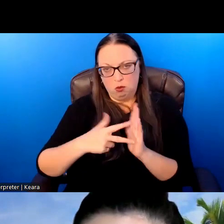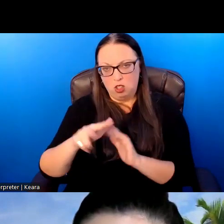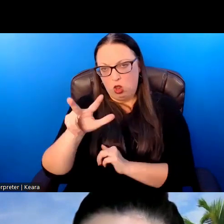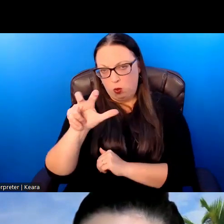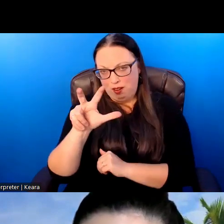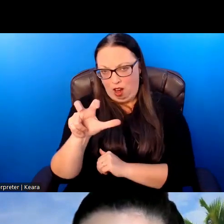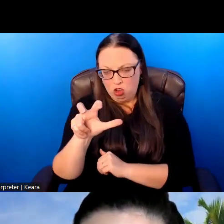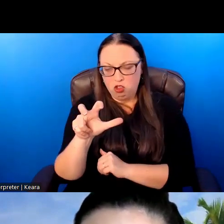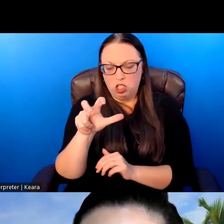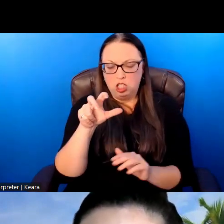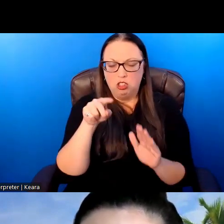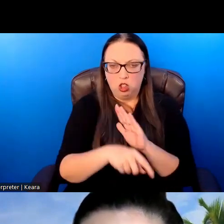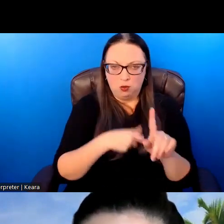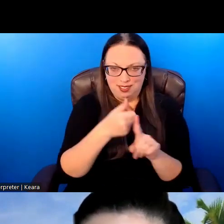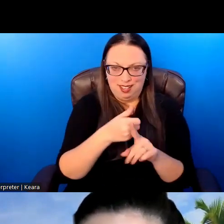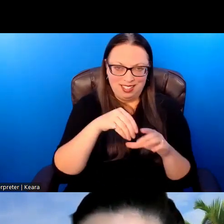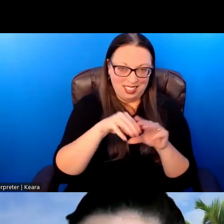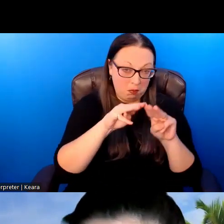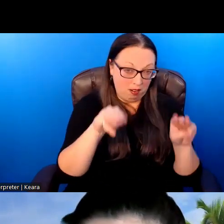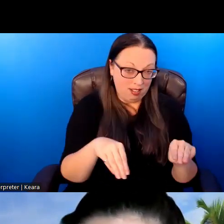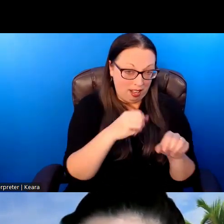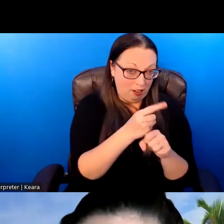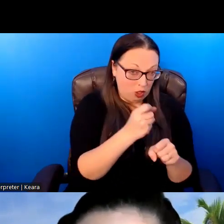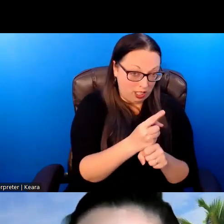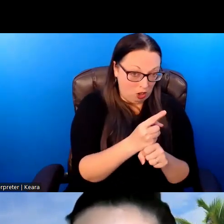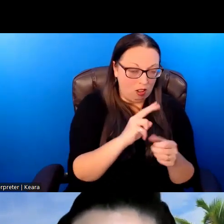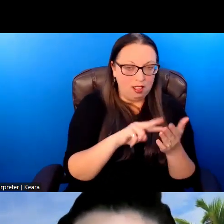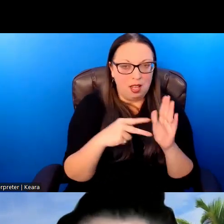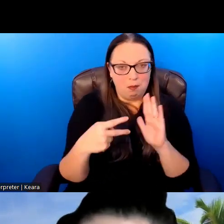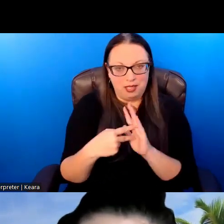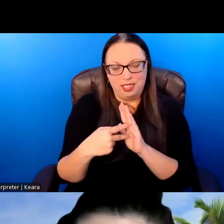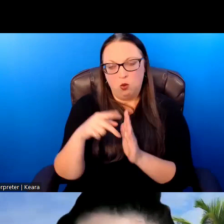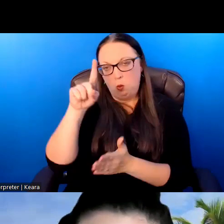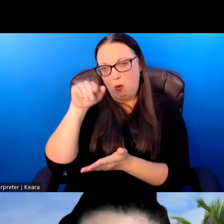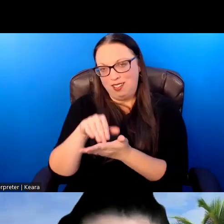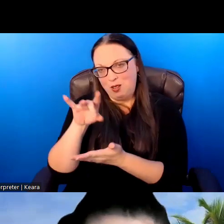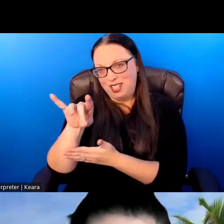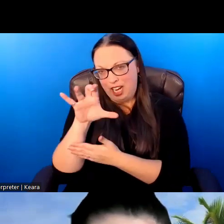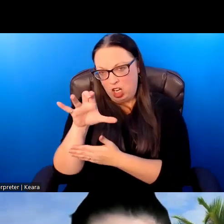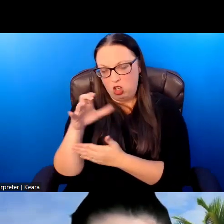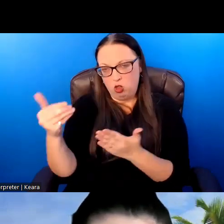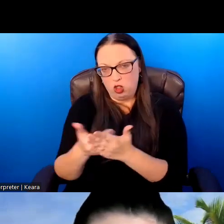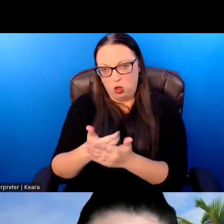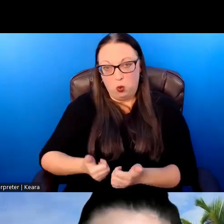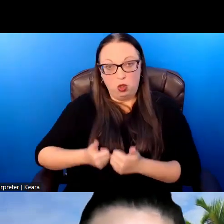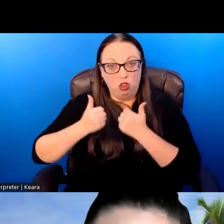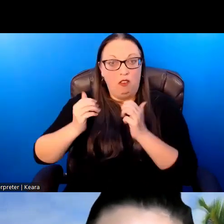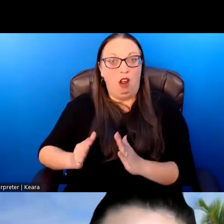every year, that means that there are about 1,800 new survivors every year in Montana.